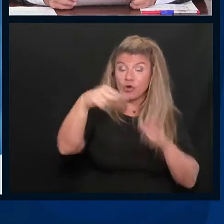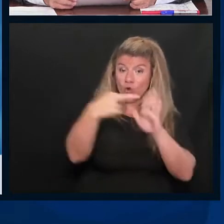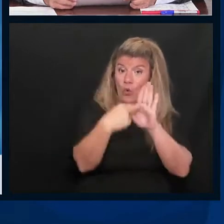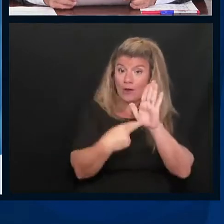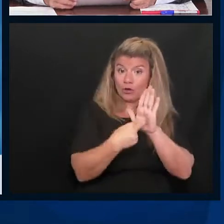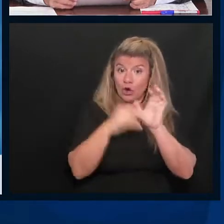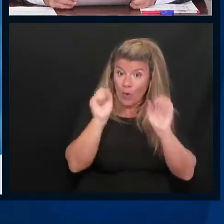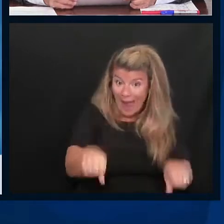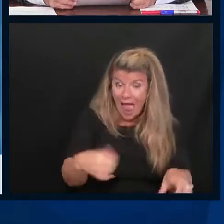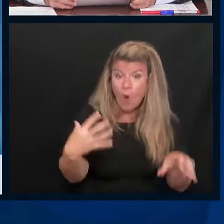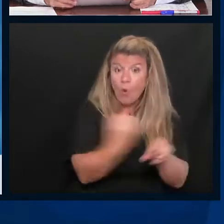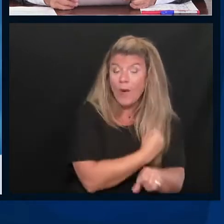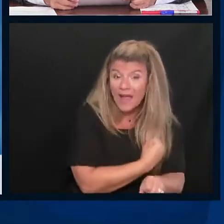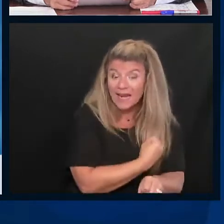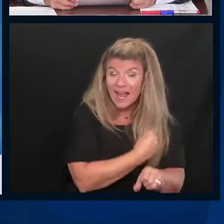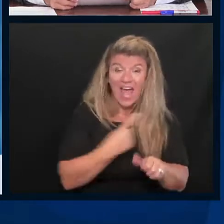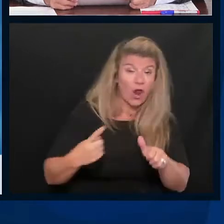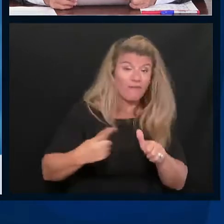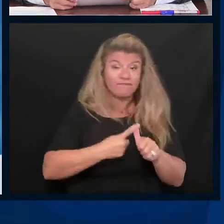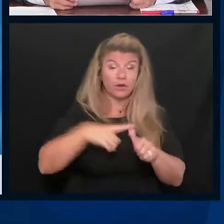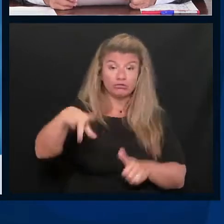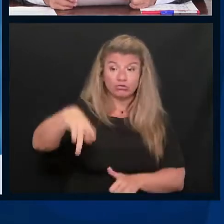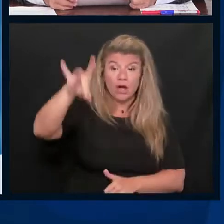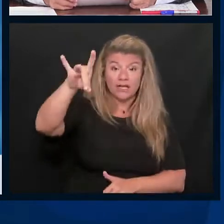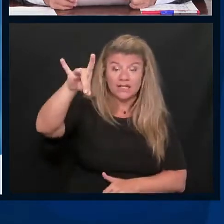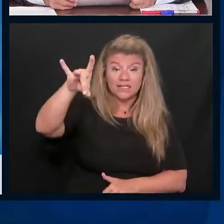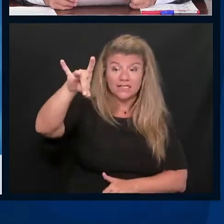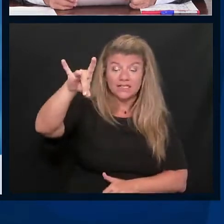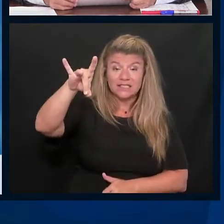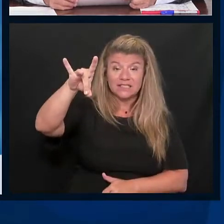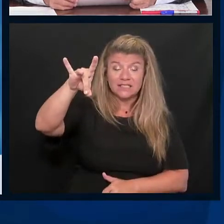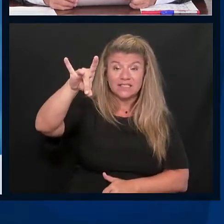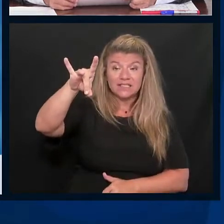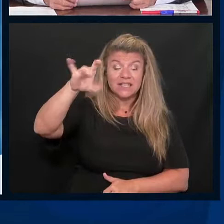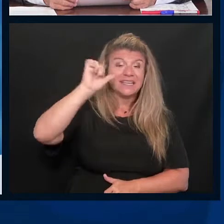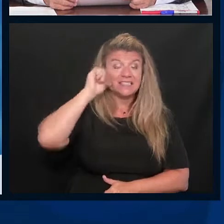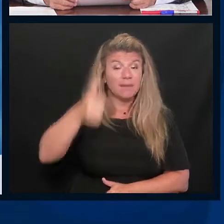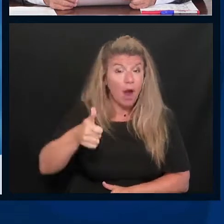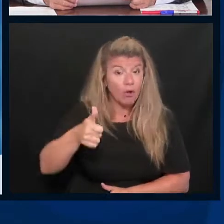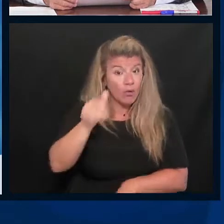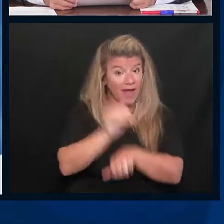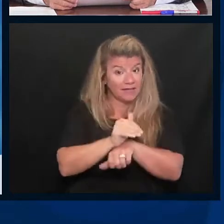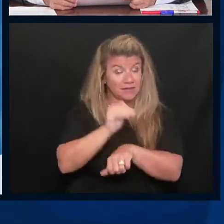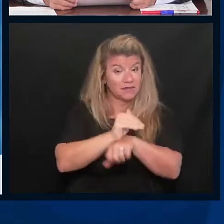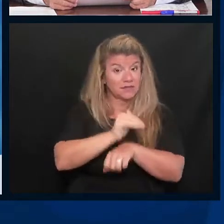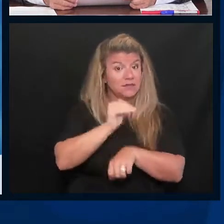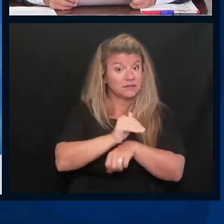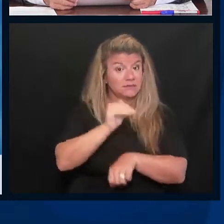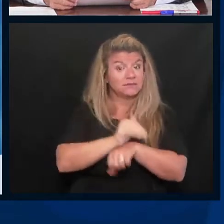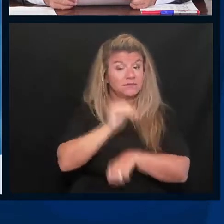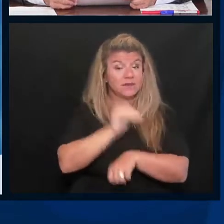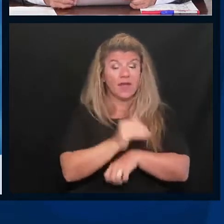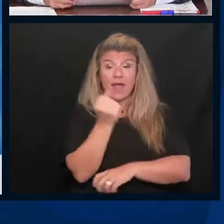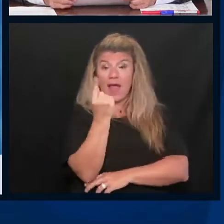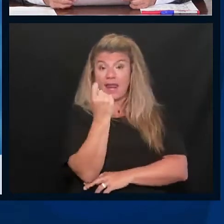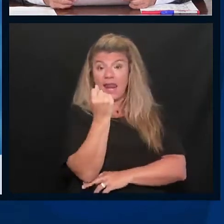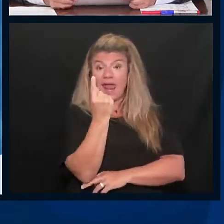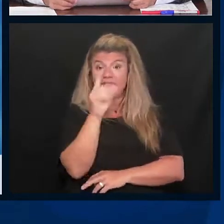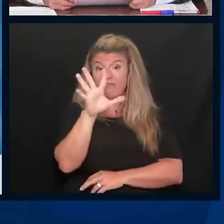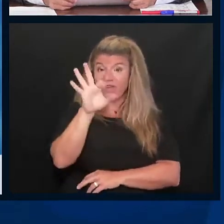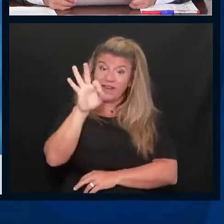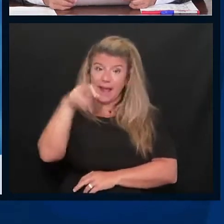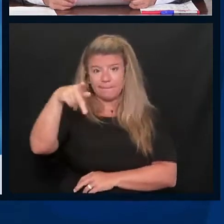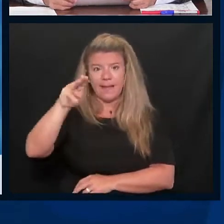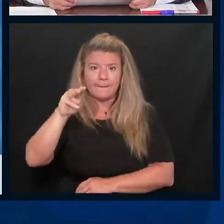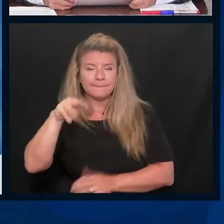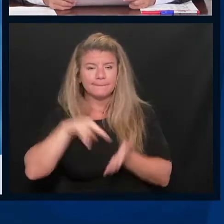to win in our first drawing is tomorrow night at 11:59